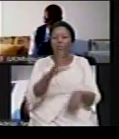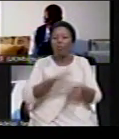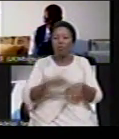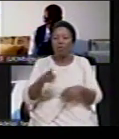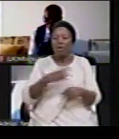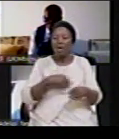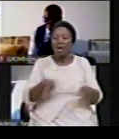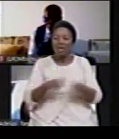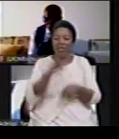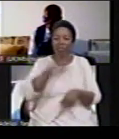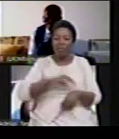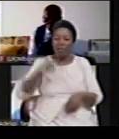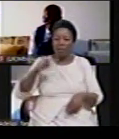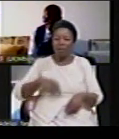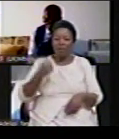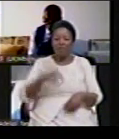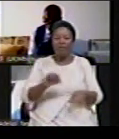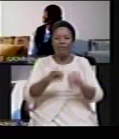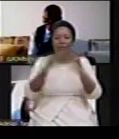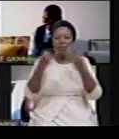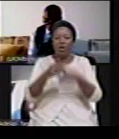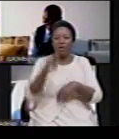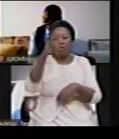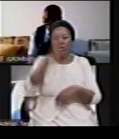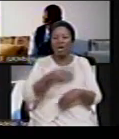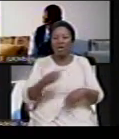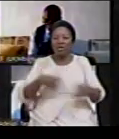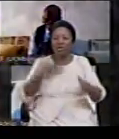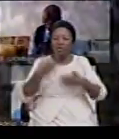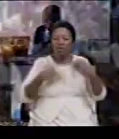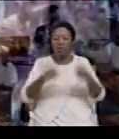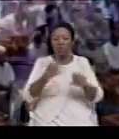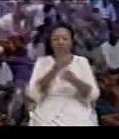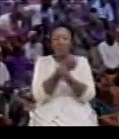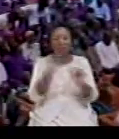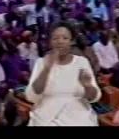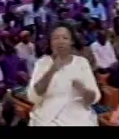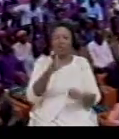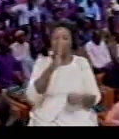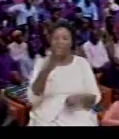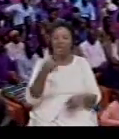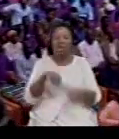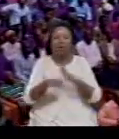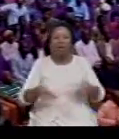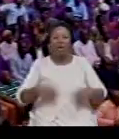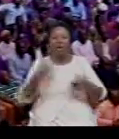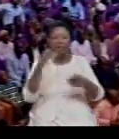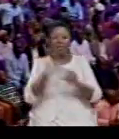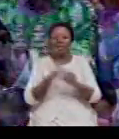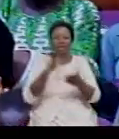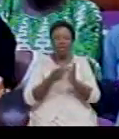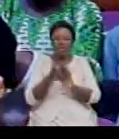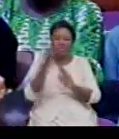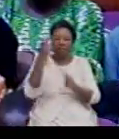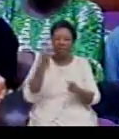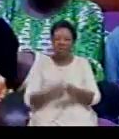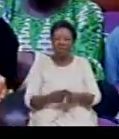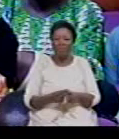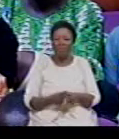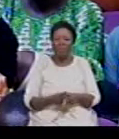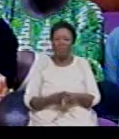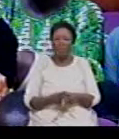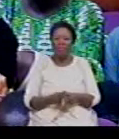family of God. And the joy of salvation will continue in your life in Jesus' name. We ask